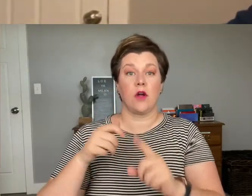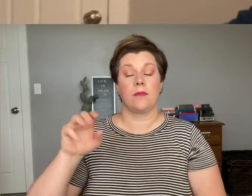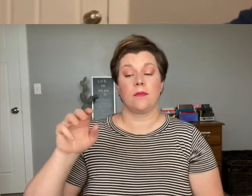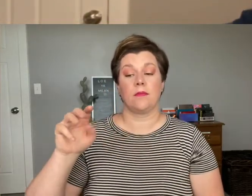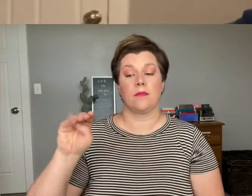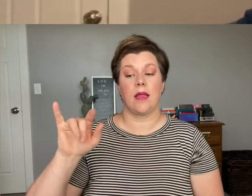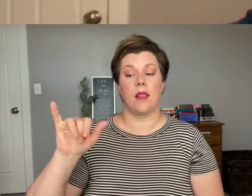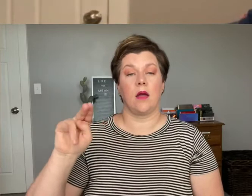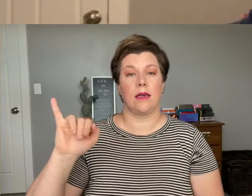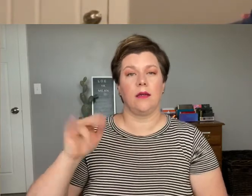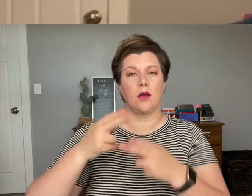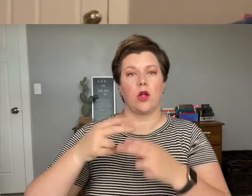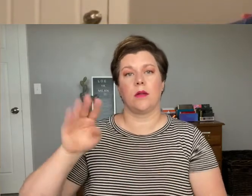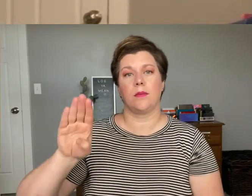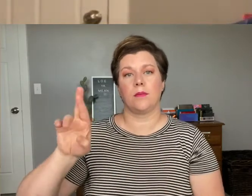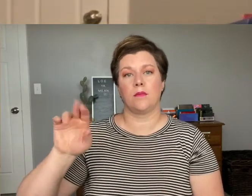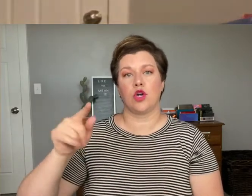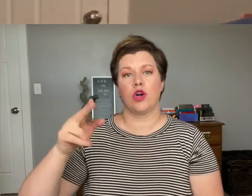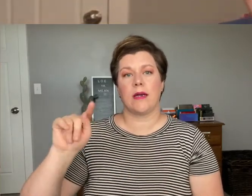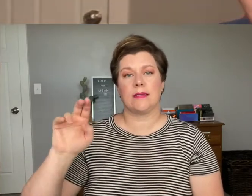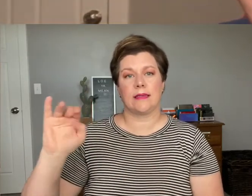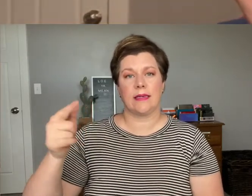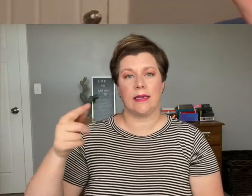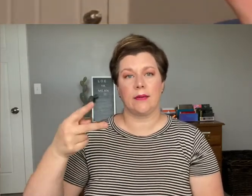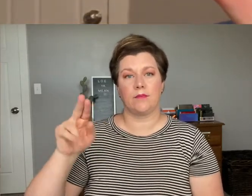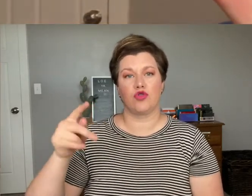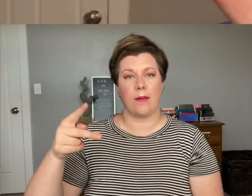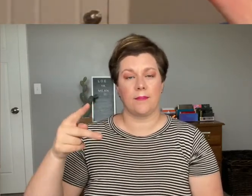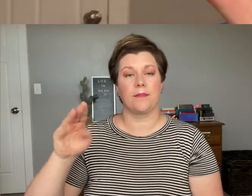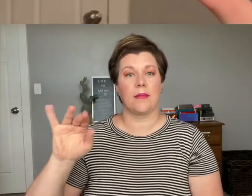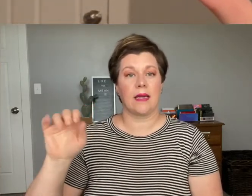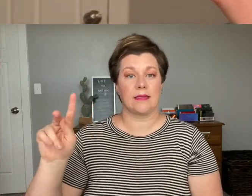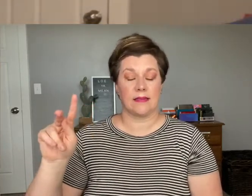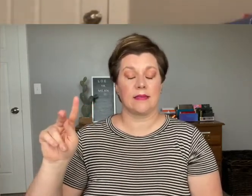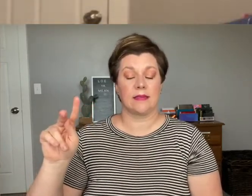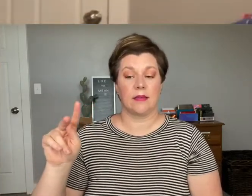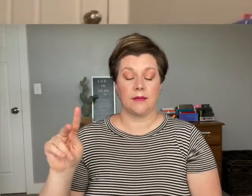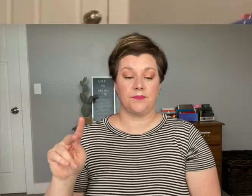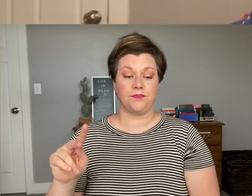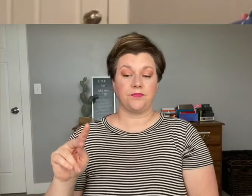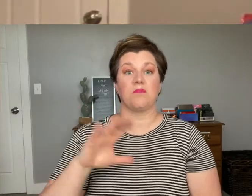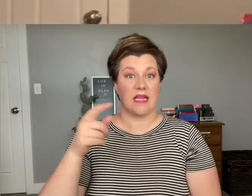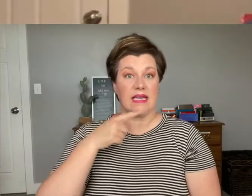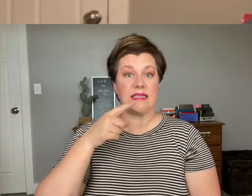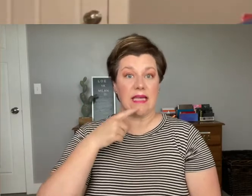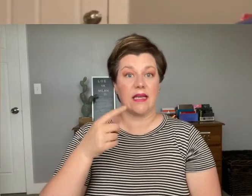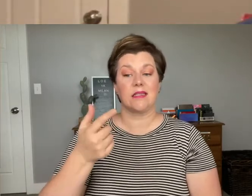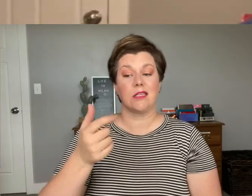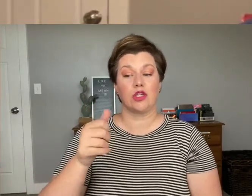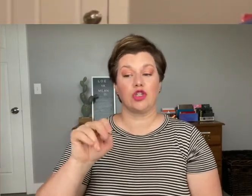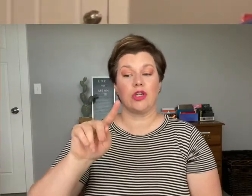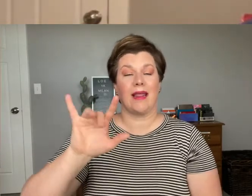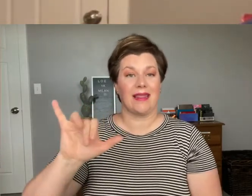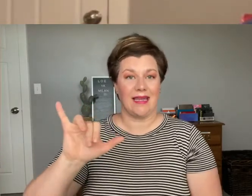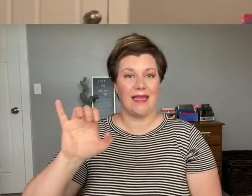So I purchased this brightening prep mask from the Milani Supercharged line. And